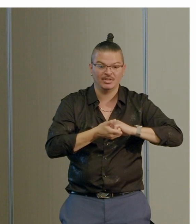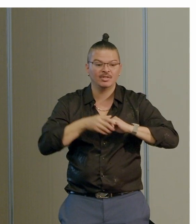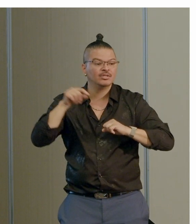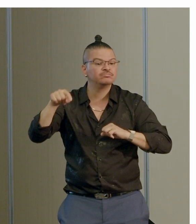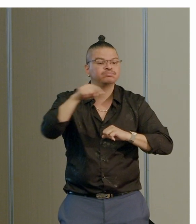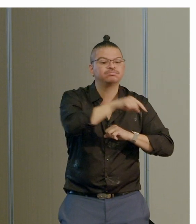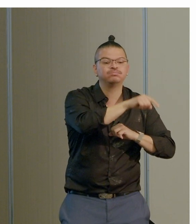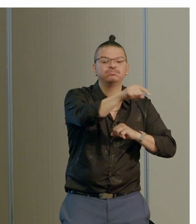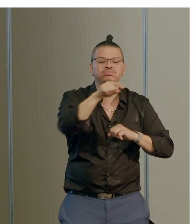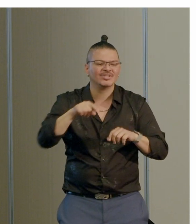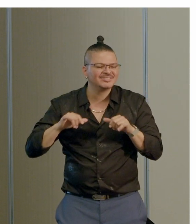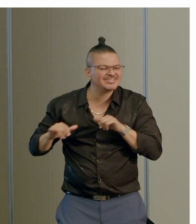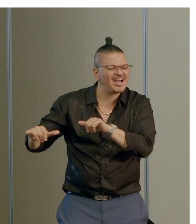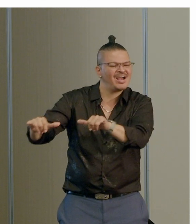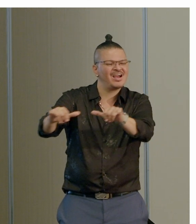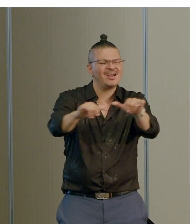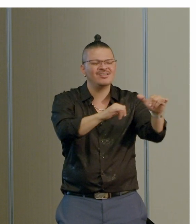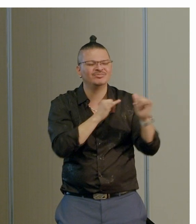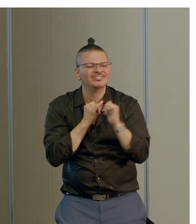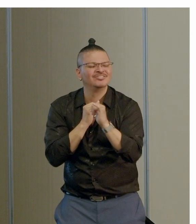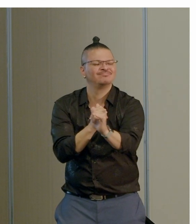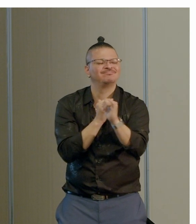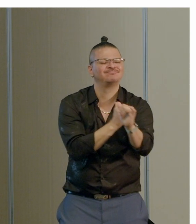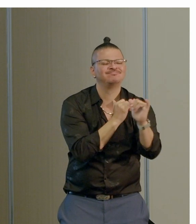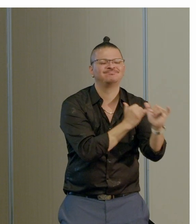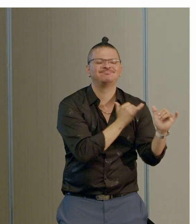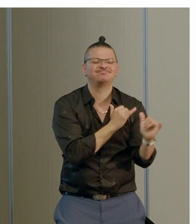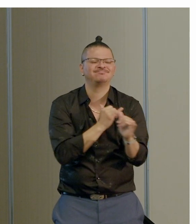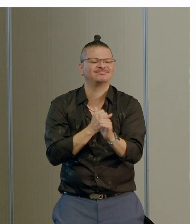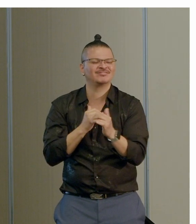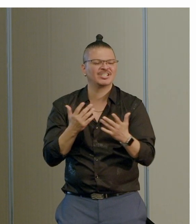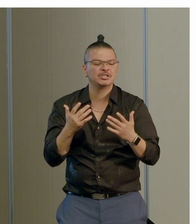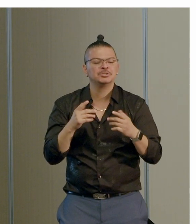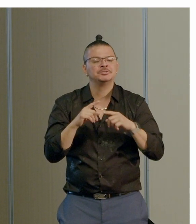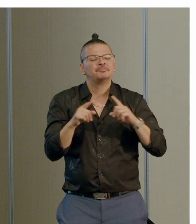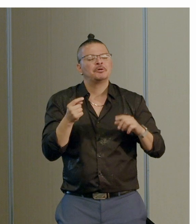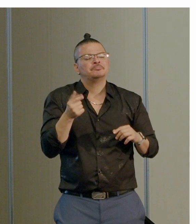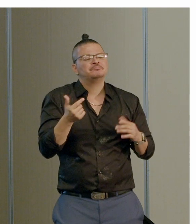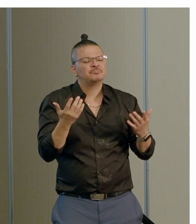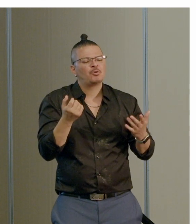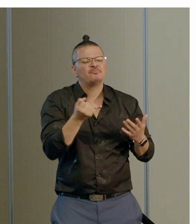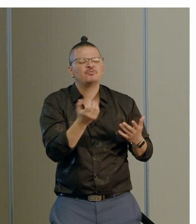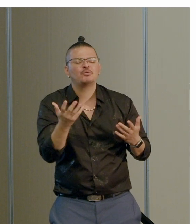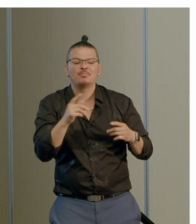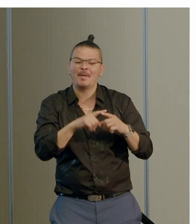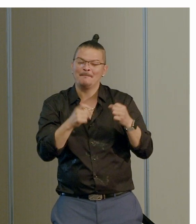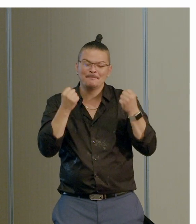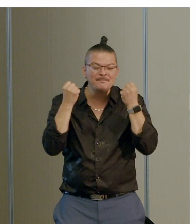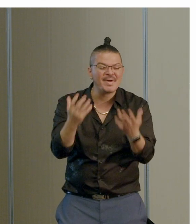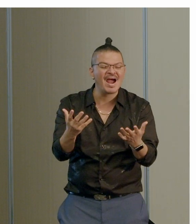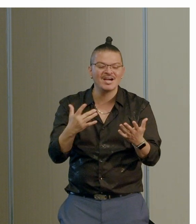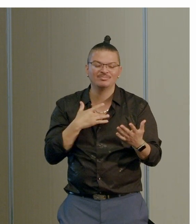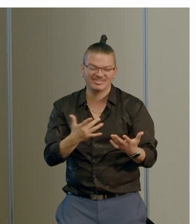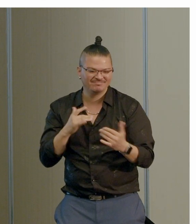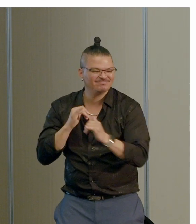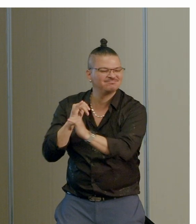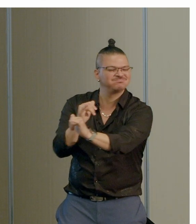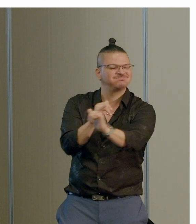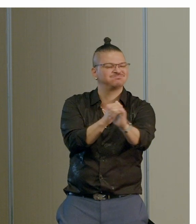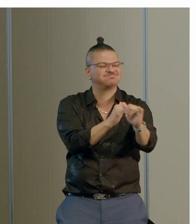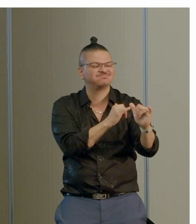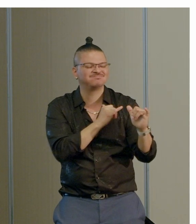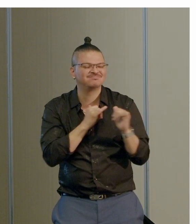vastly outweigh your differences. So getting different perspectives and even the way that our international friends approach